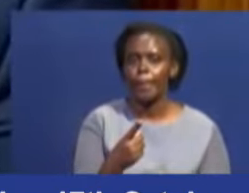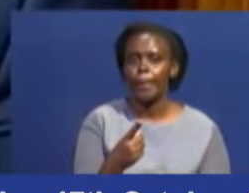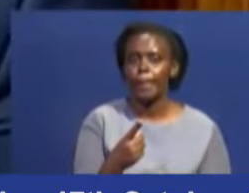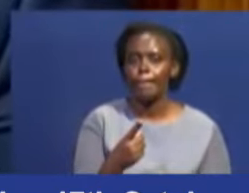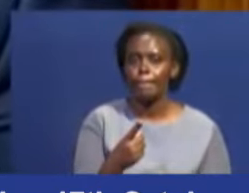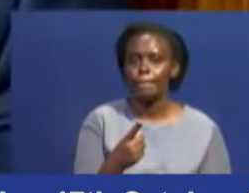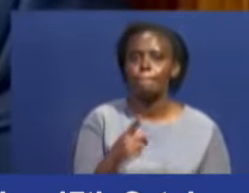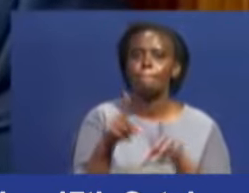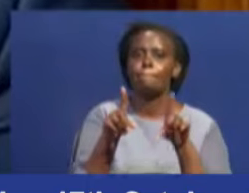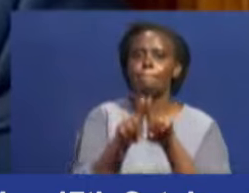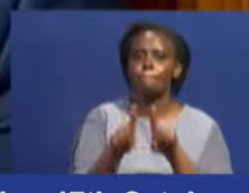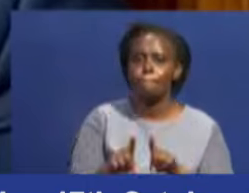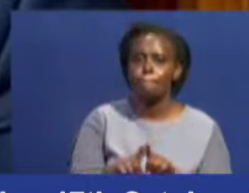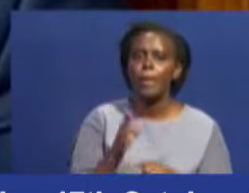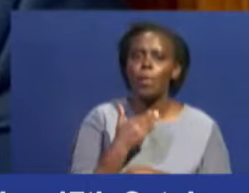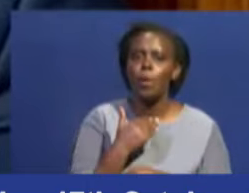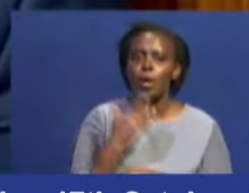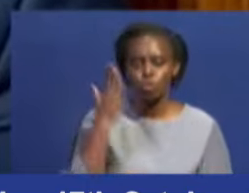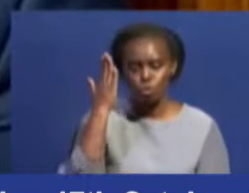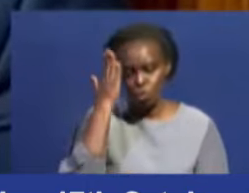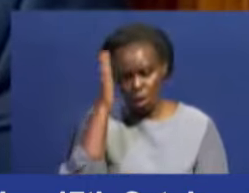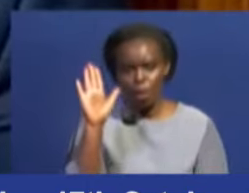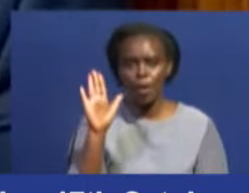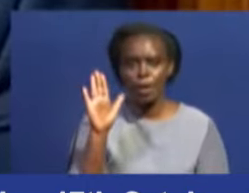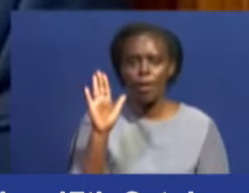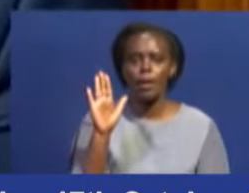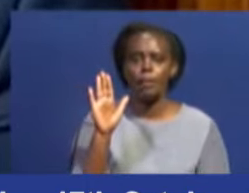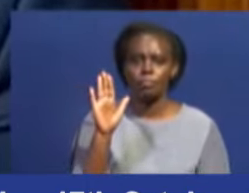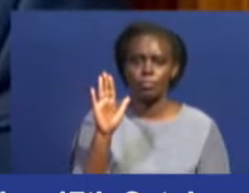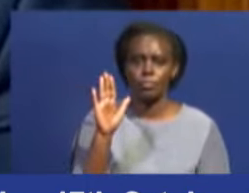we also would want to be cognizant of the fact that we are dealing